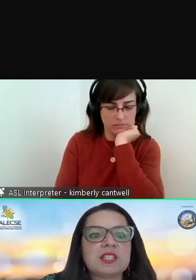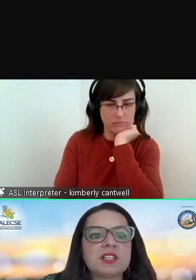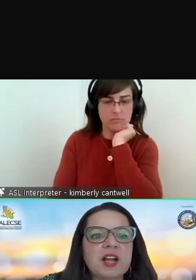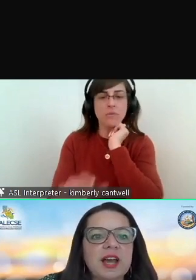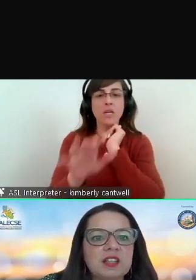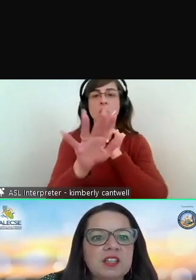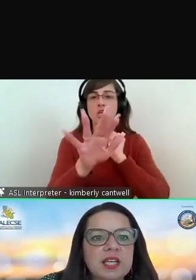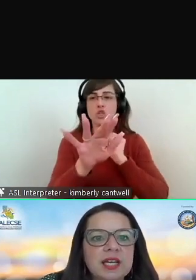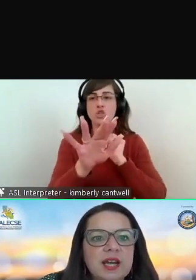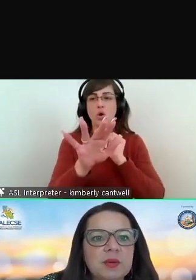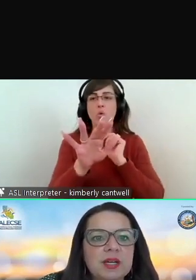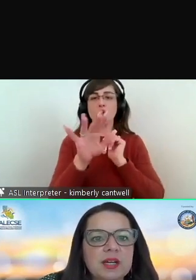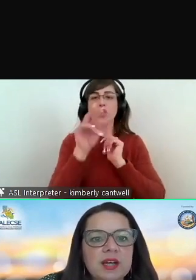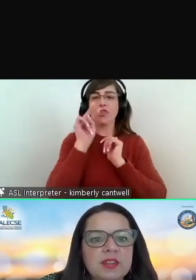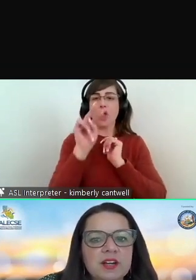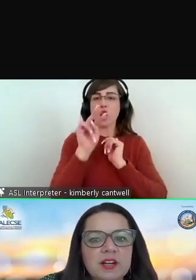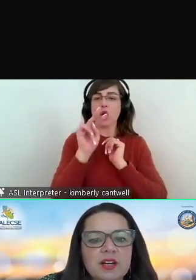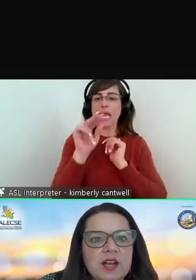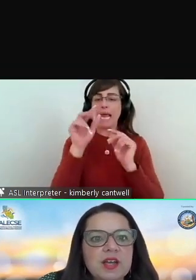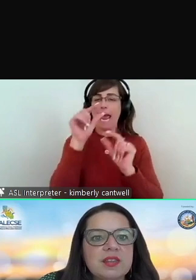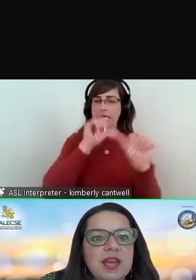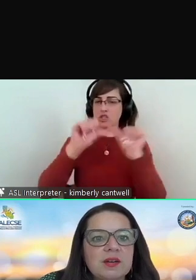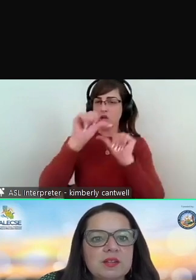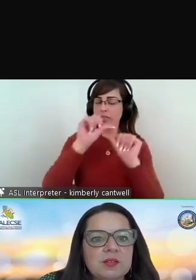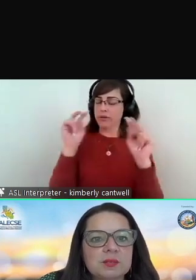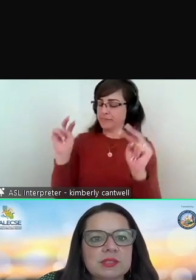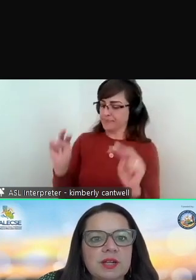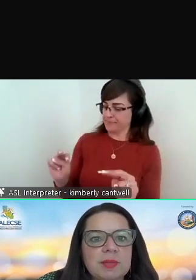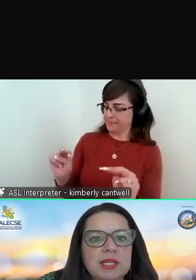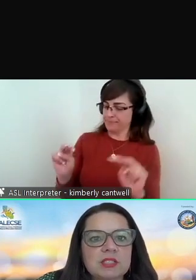So you see they're kind of looking at one another.